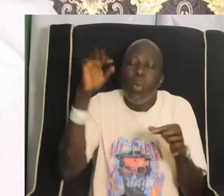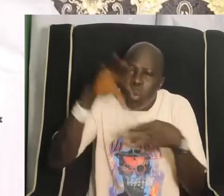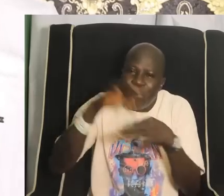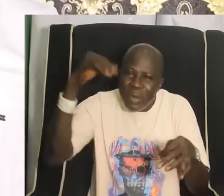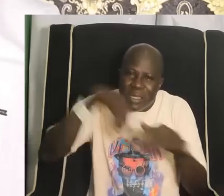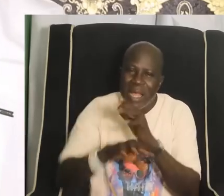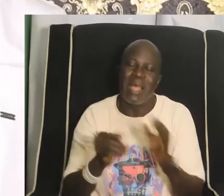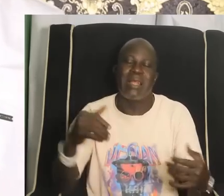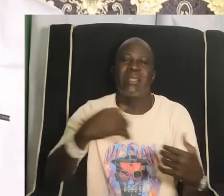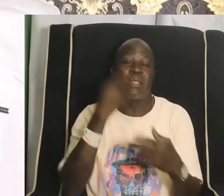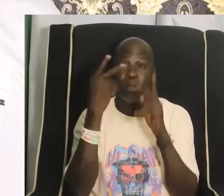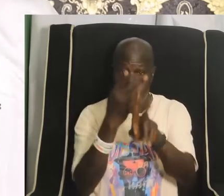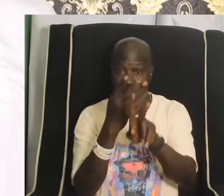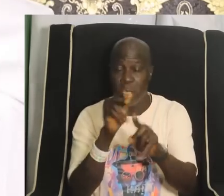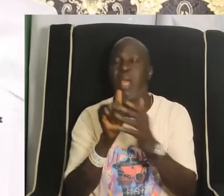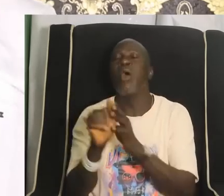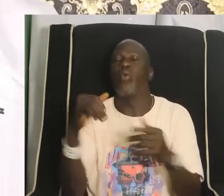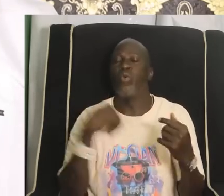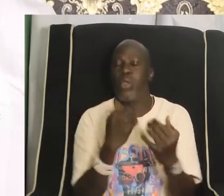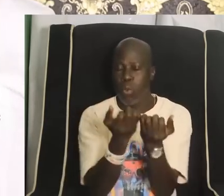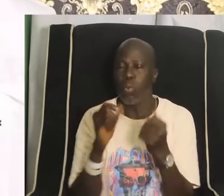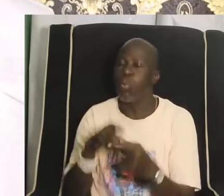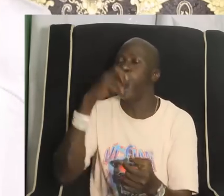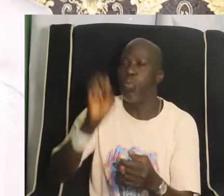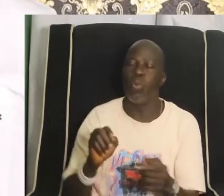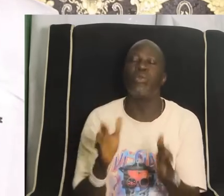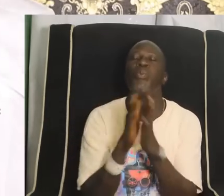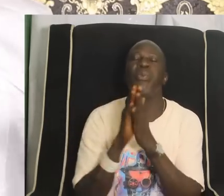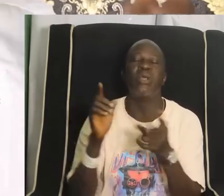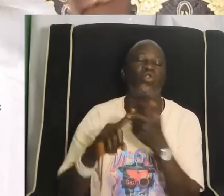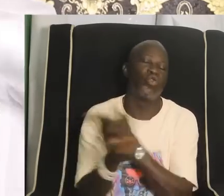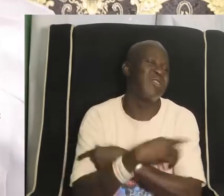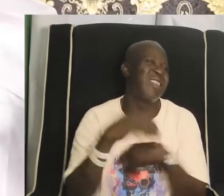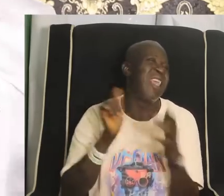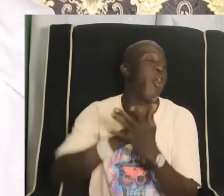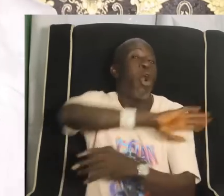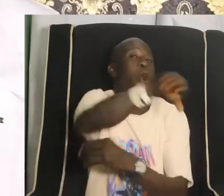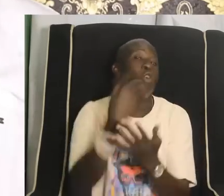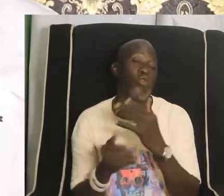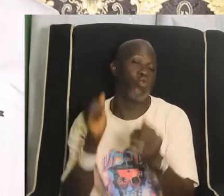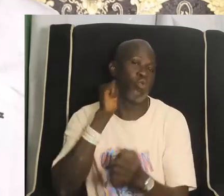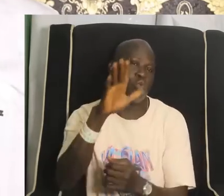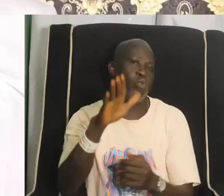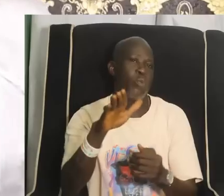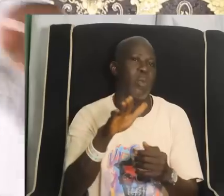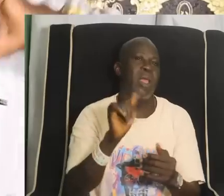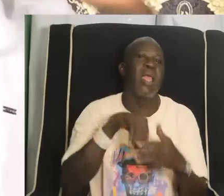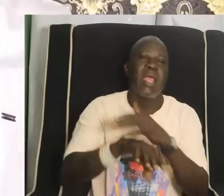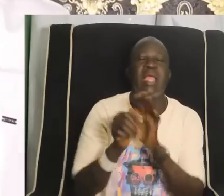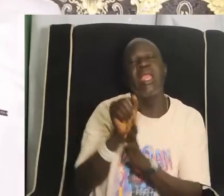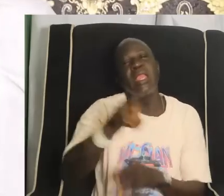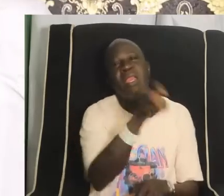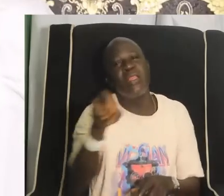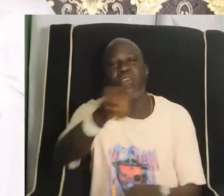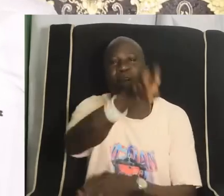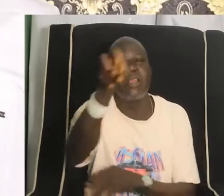Need to tell me as it is your toju kovojo. So I'm going to badu alone. We must pray today. So I'm going to pull up all bene. You know a lot of women. Ninu ini